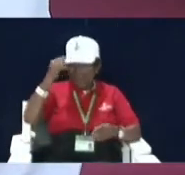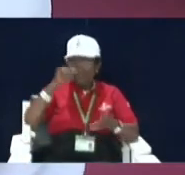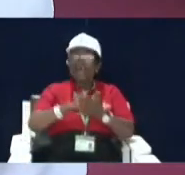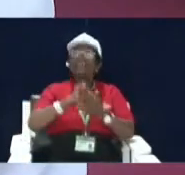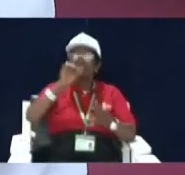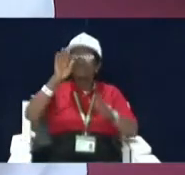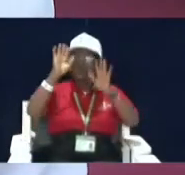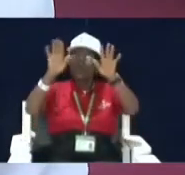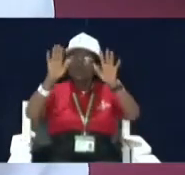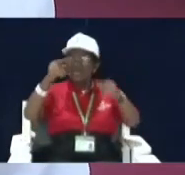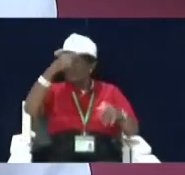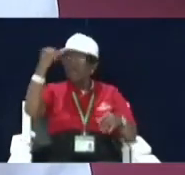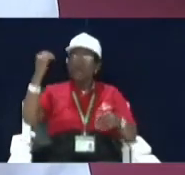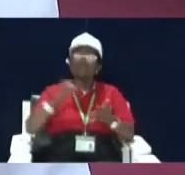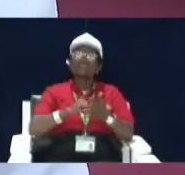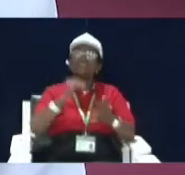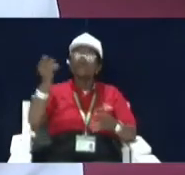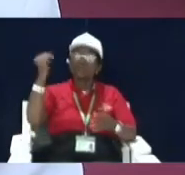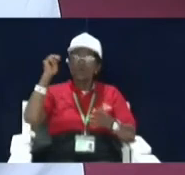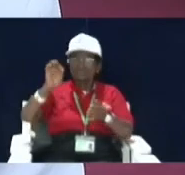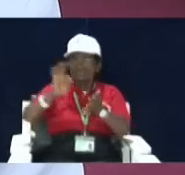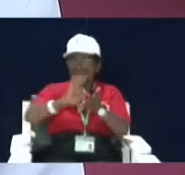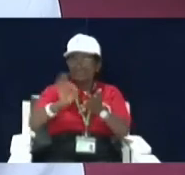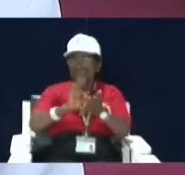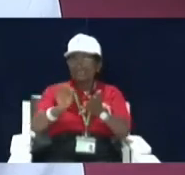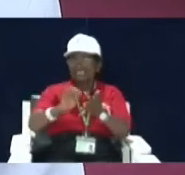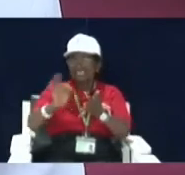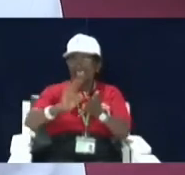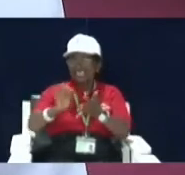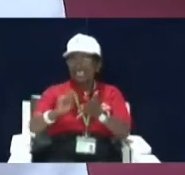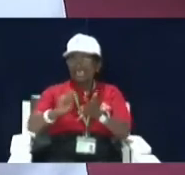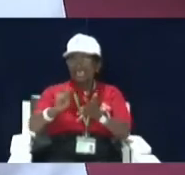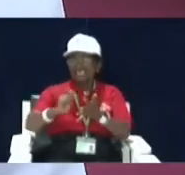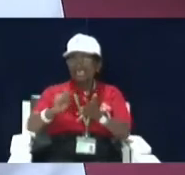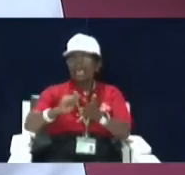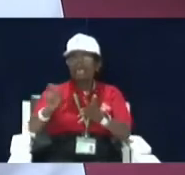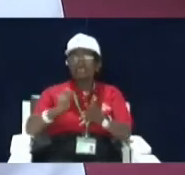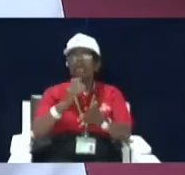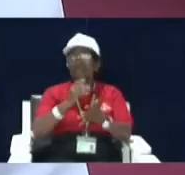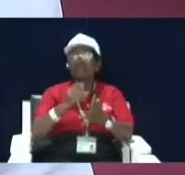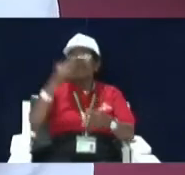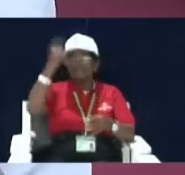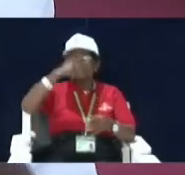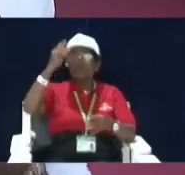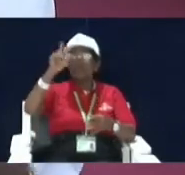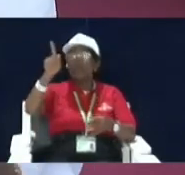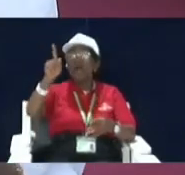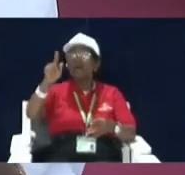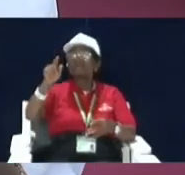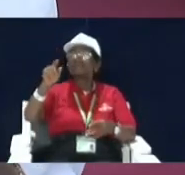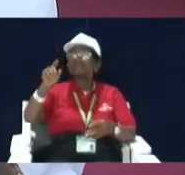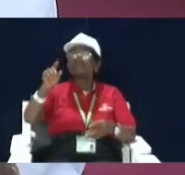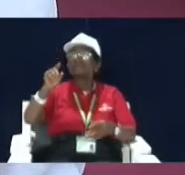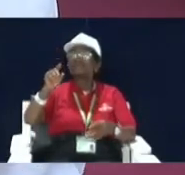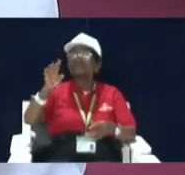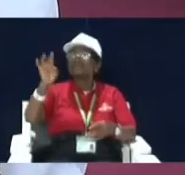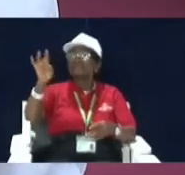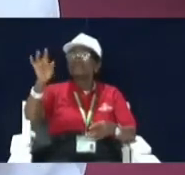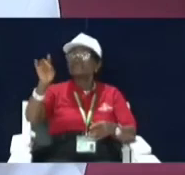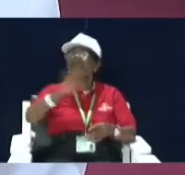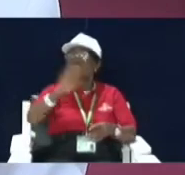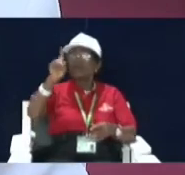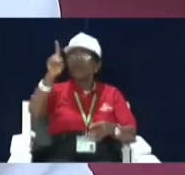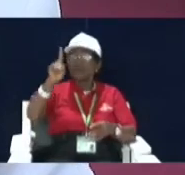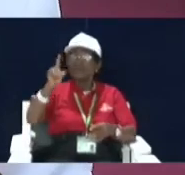Because it is written, Psalm 119 verse 89. Psalm 119 verse 89. Forever, O Lord, thy